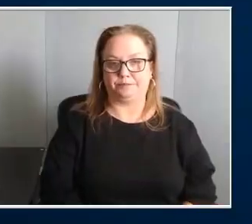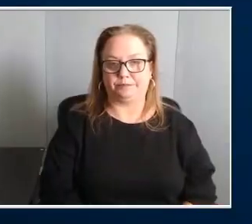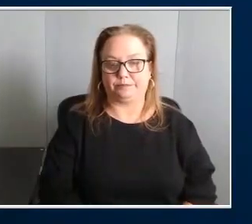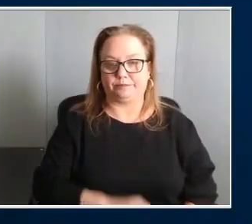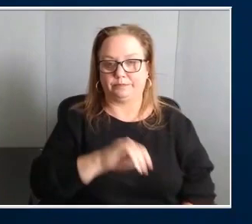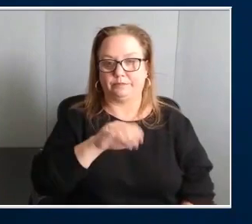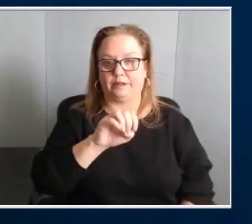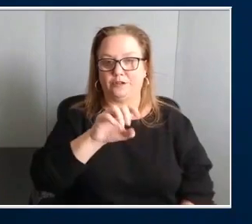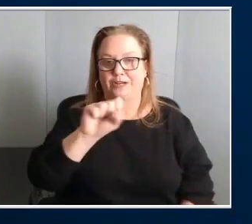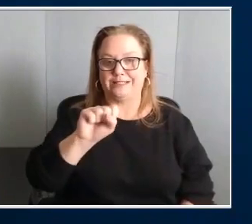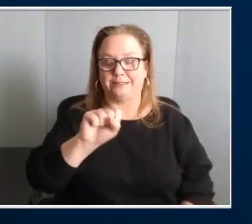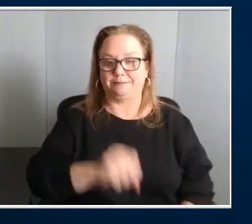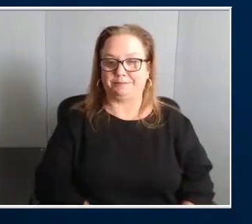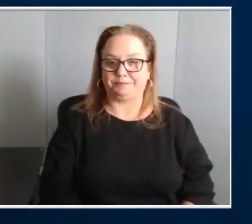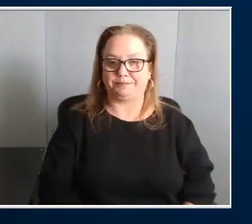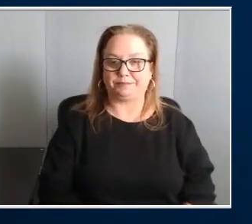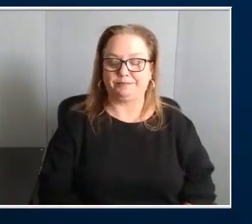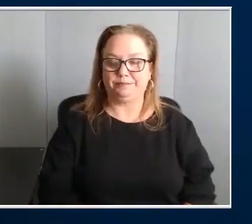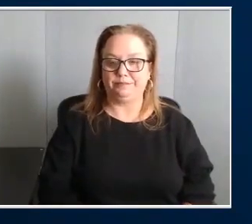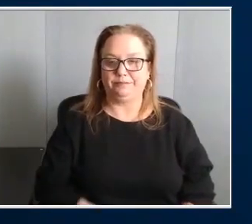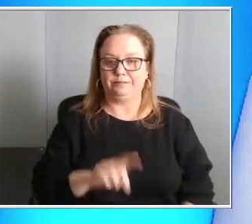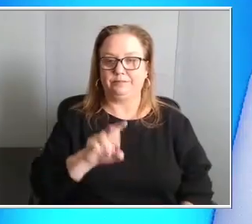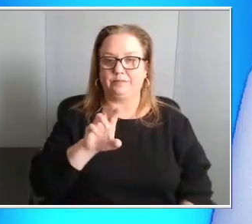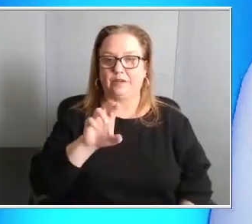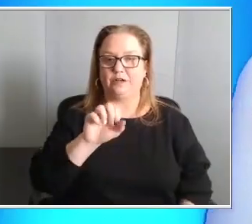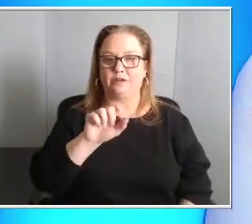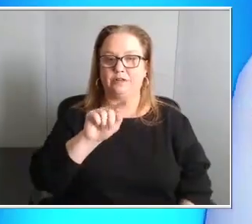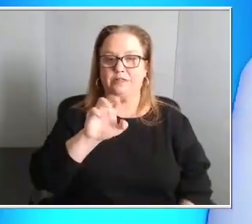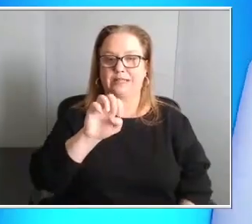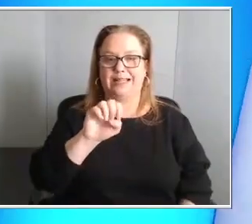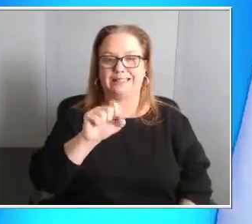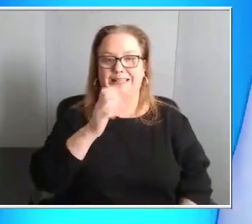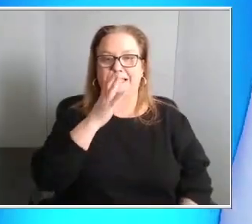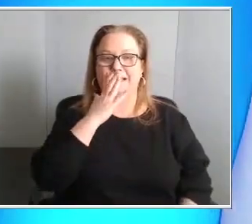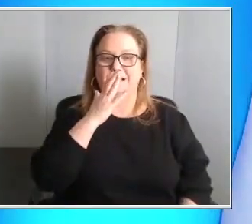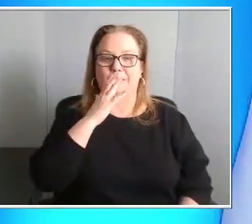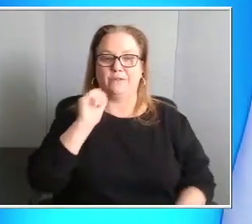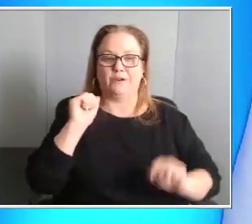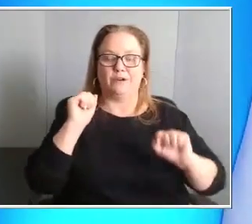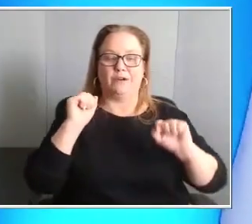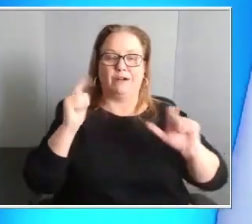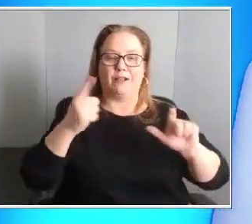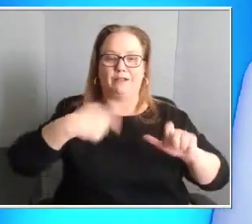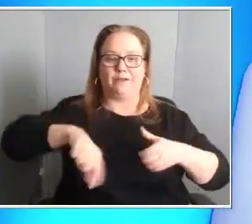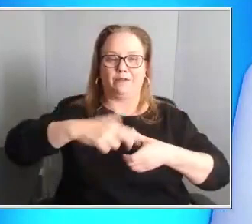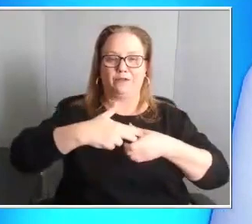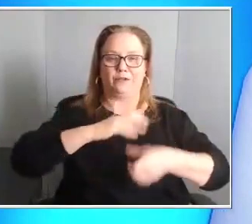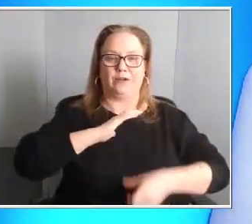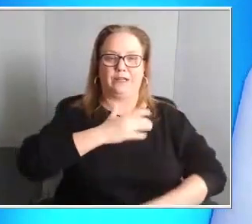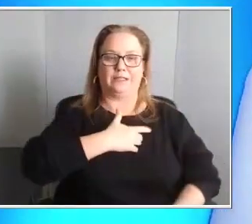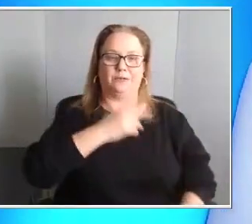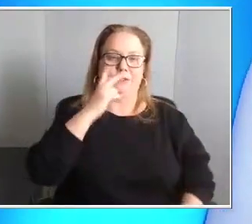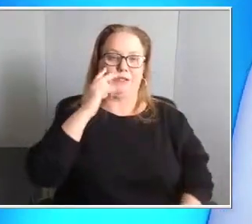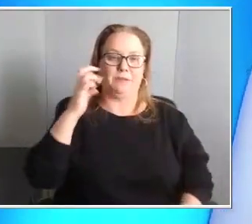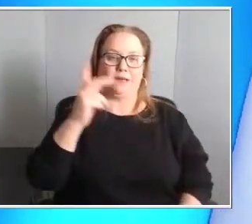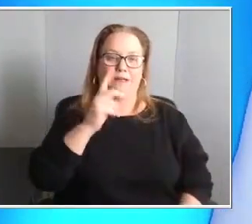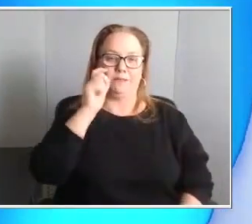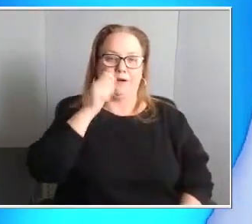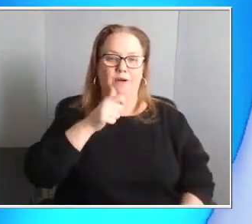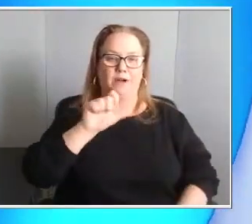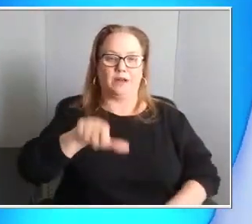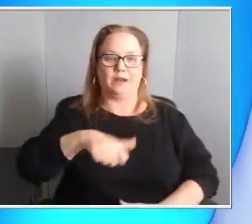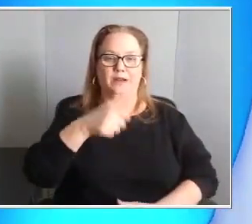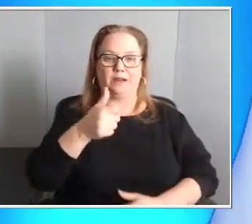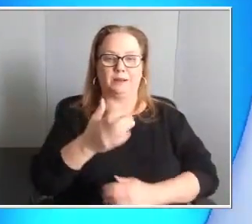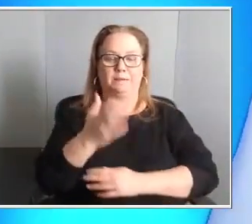to you. All right, Dr. Stites, thank you so much. Thanks to our guests and all of our viewers for joining us today. We'll see you back here tomorrow morning for another